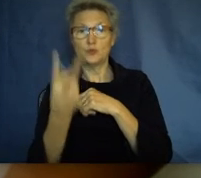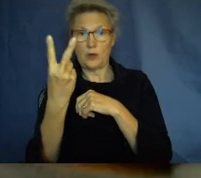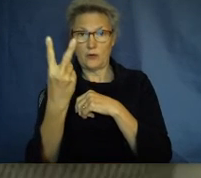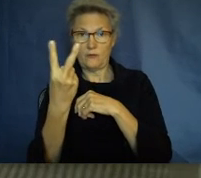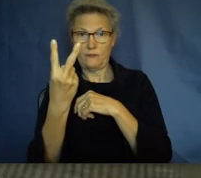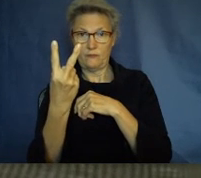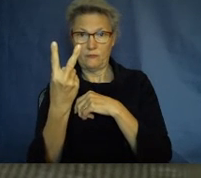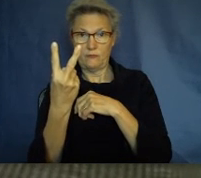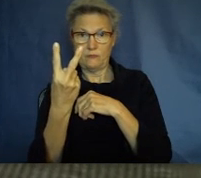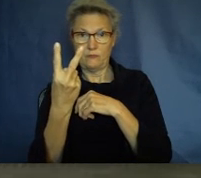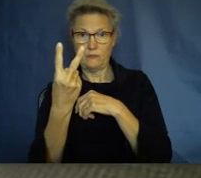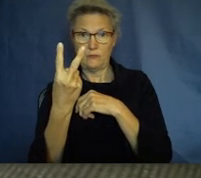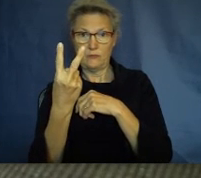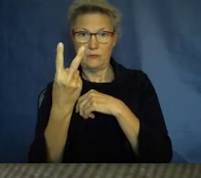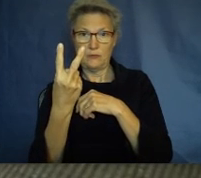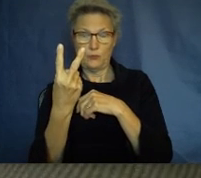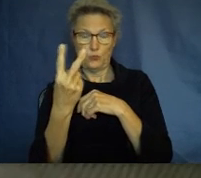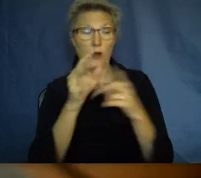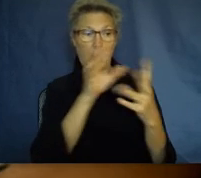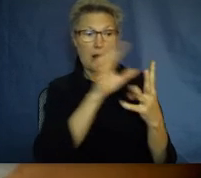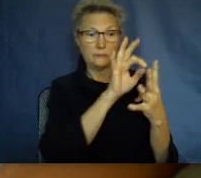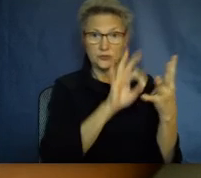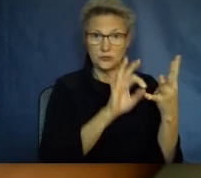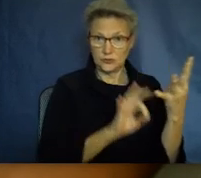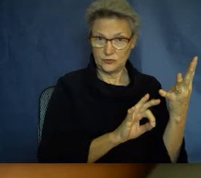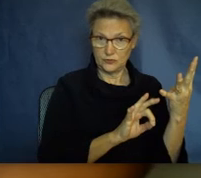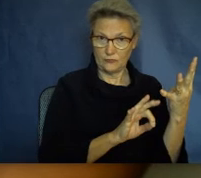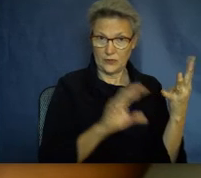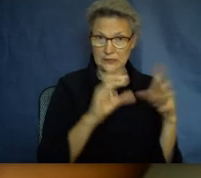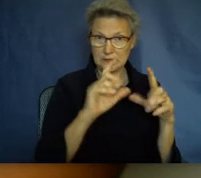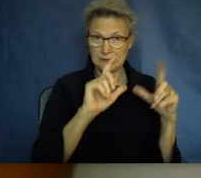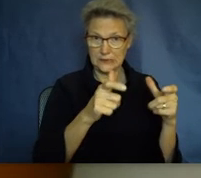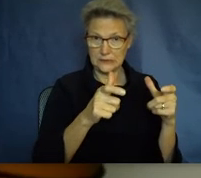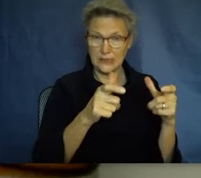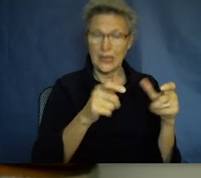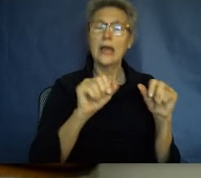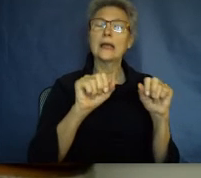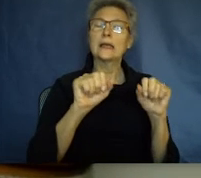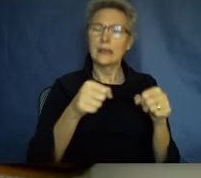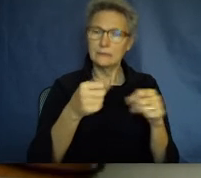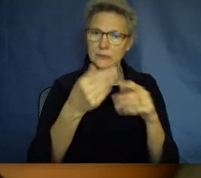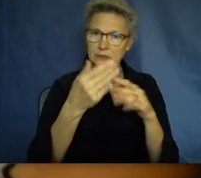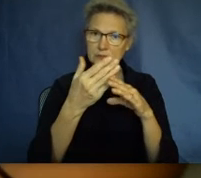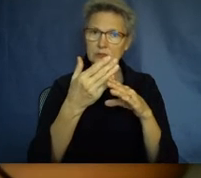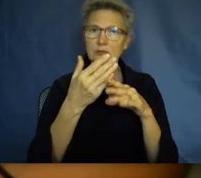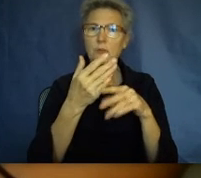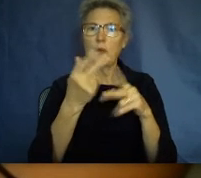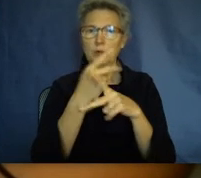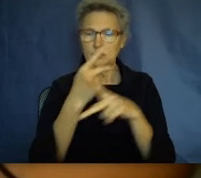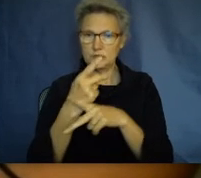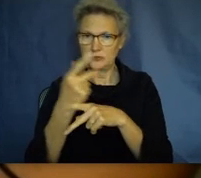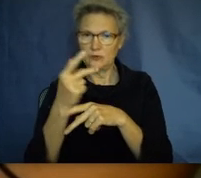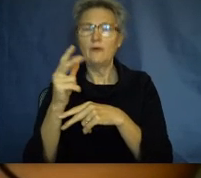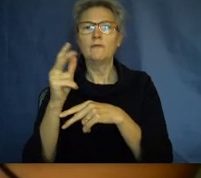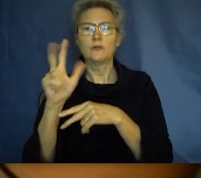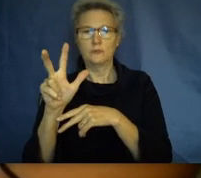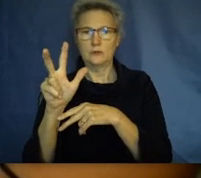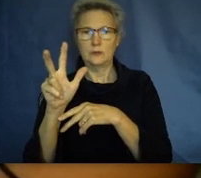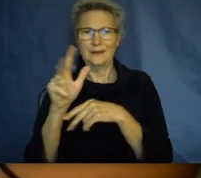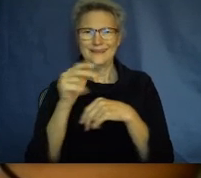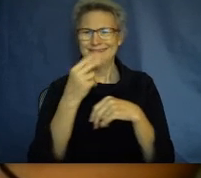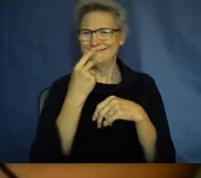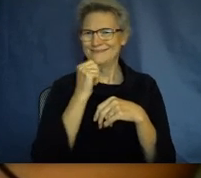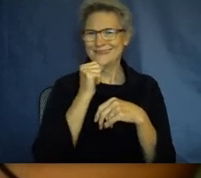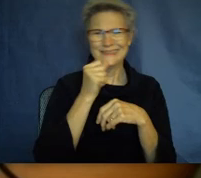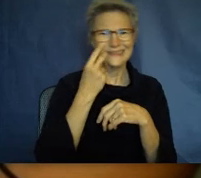and 12, which are options for our sets, are multiples of 3. I don't see 5 or 10 anywhere on this list here as